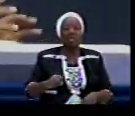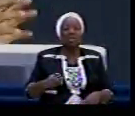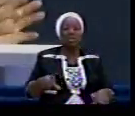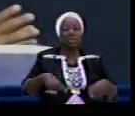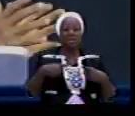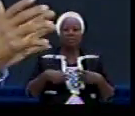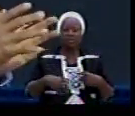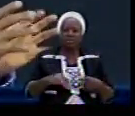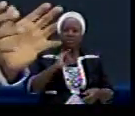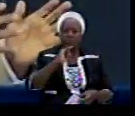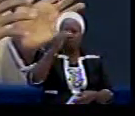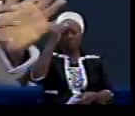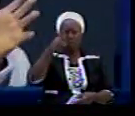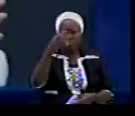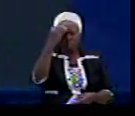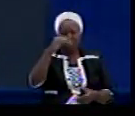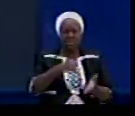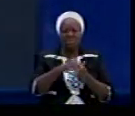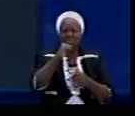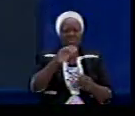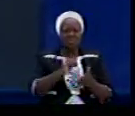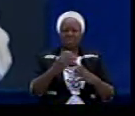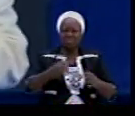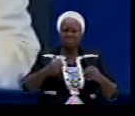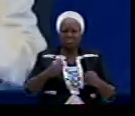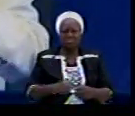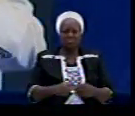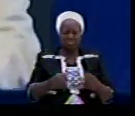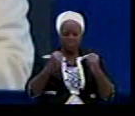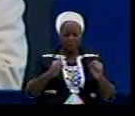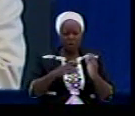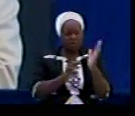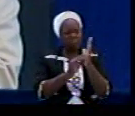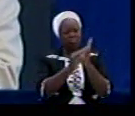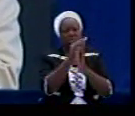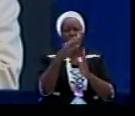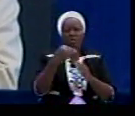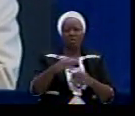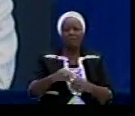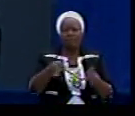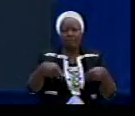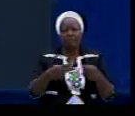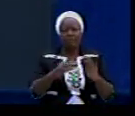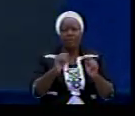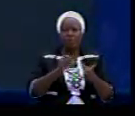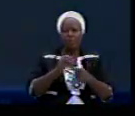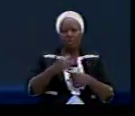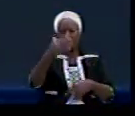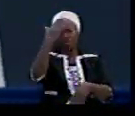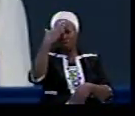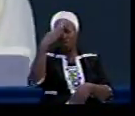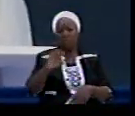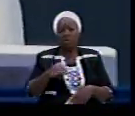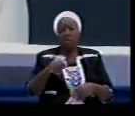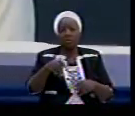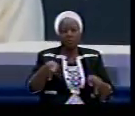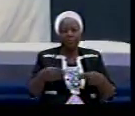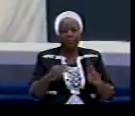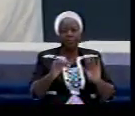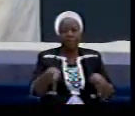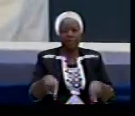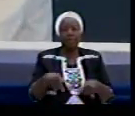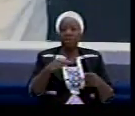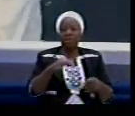the stature of Philip. It's not the knowledge of Philip. It is not any kind